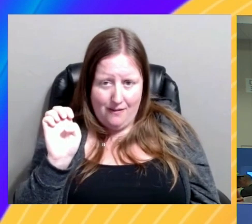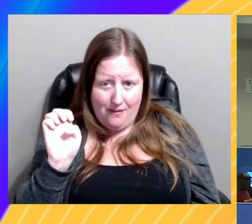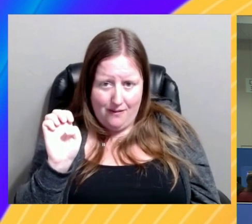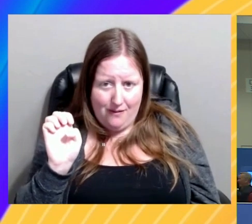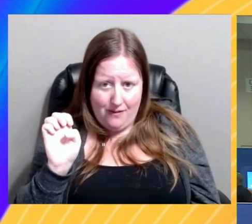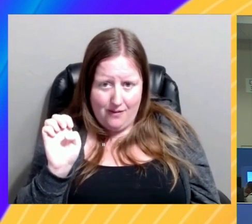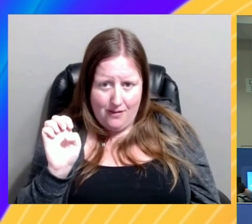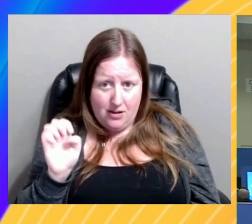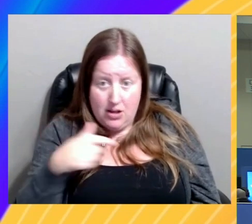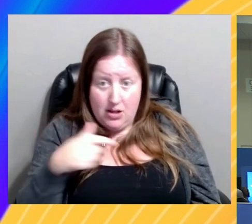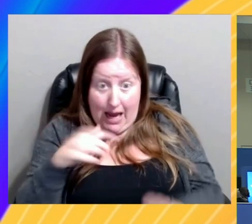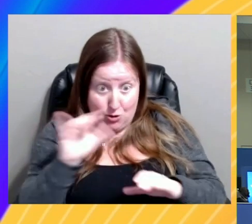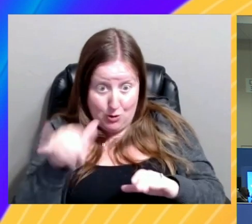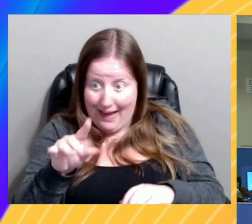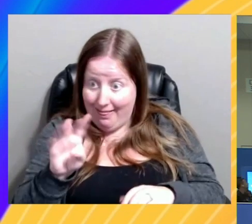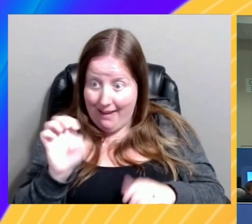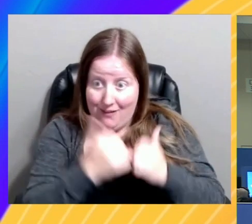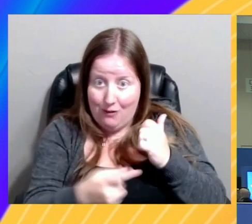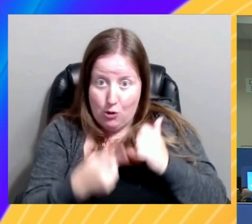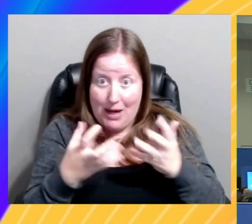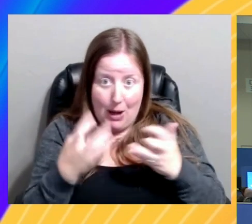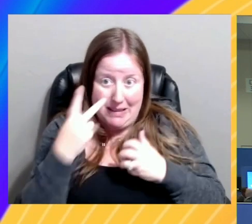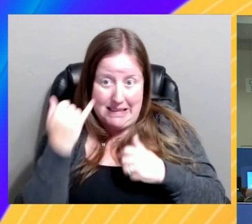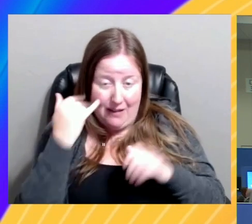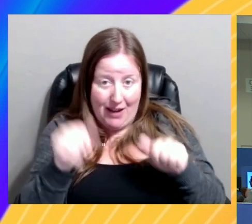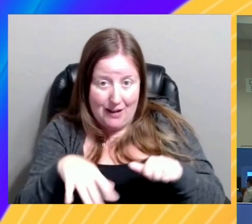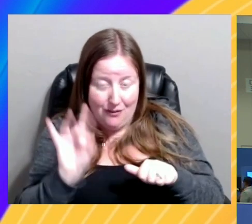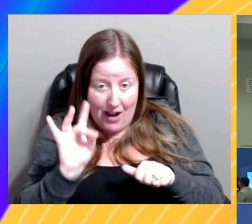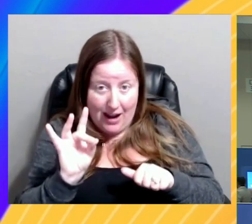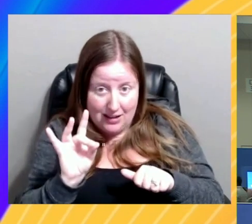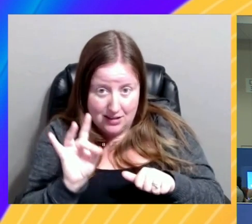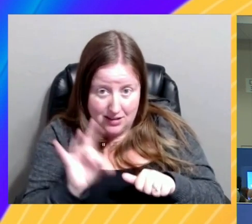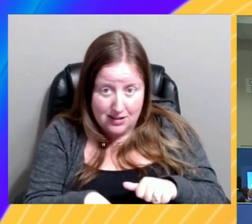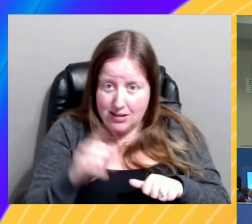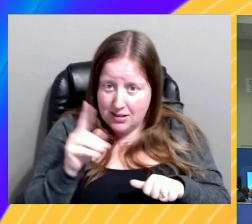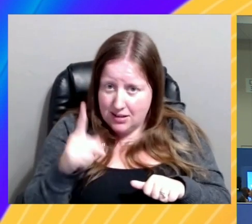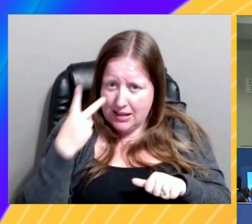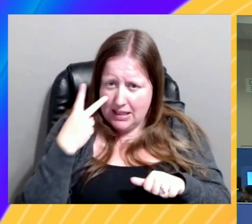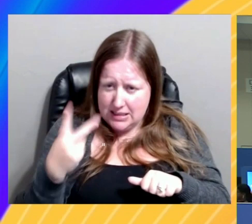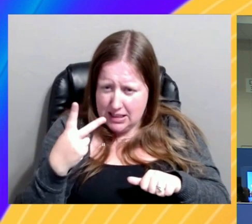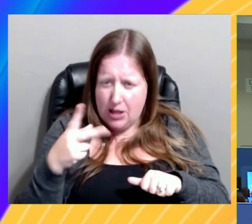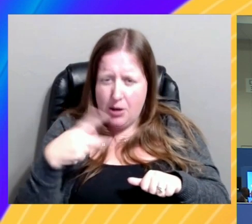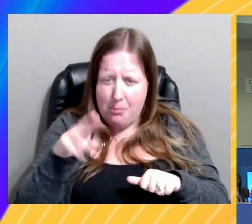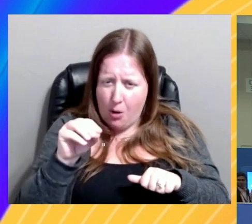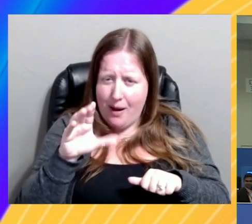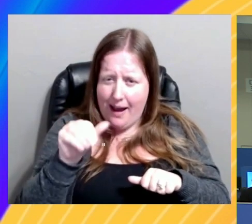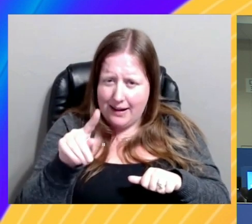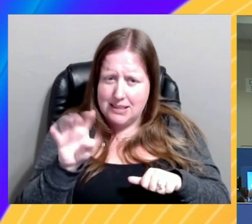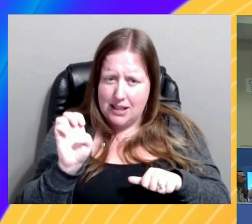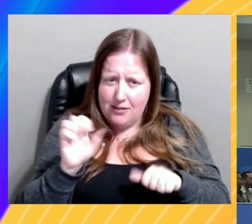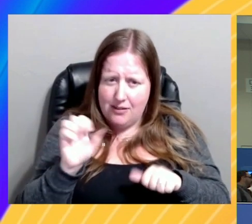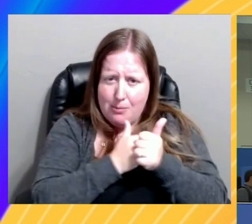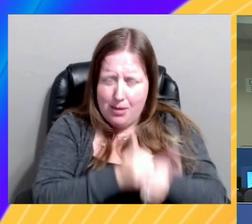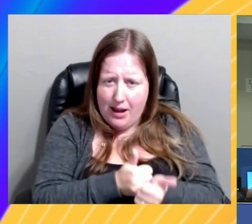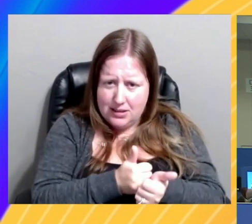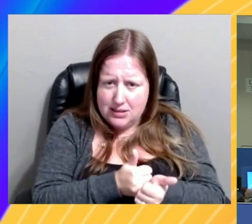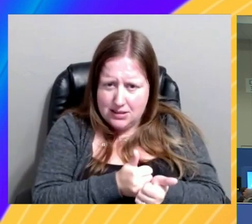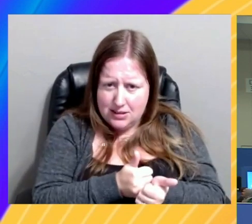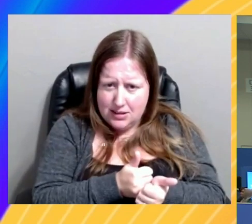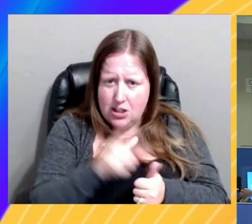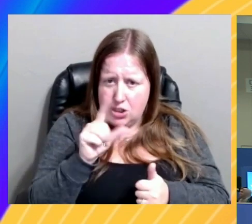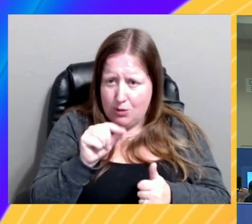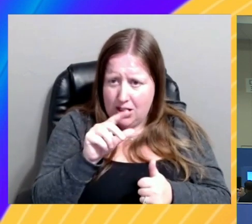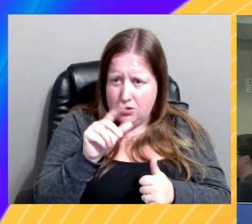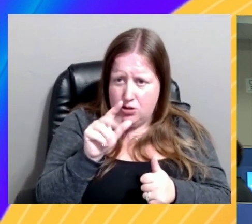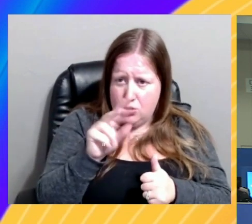this live, everyone. I'm going to see if I can find it. AWS Config rules now support proactive compliance, November 28, 2022. Is that the right one? Yeah, and